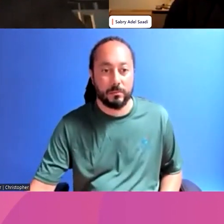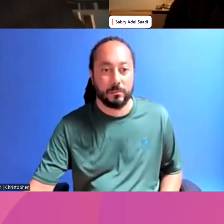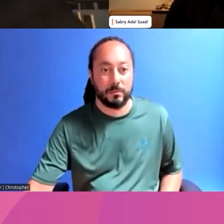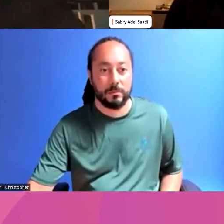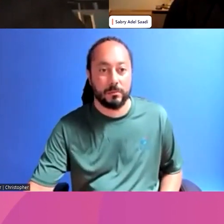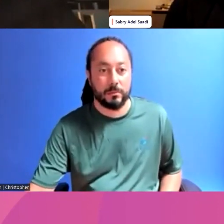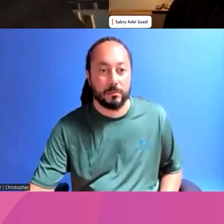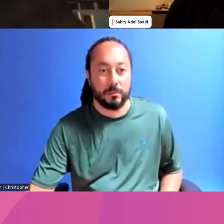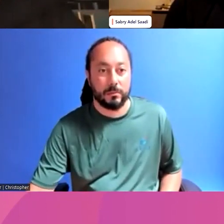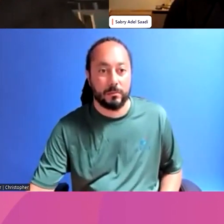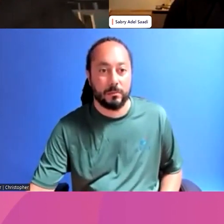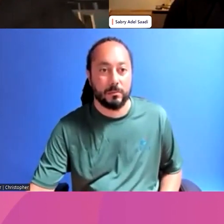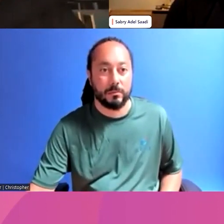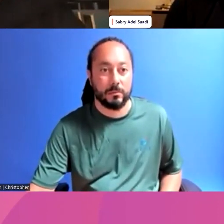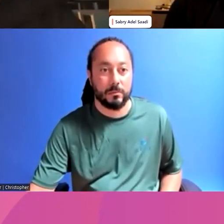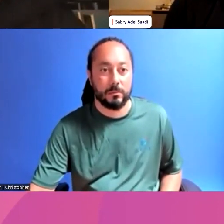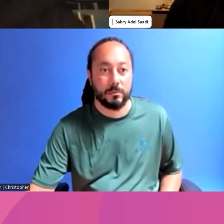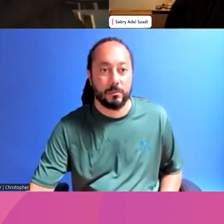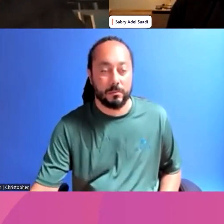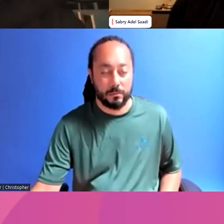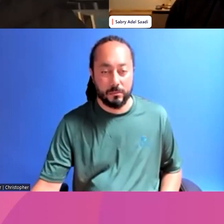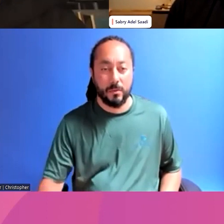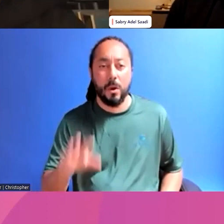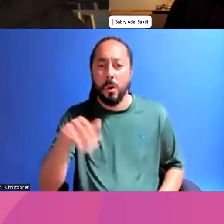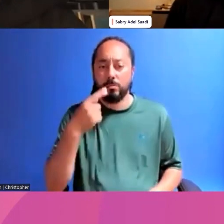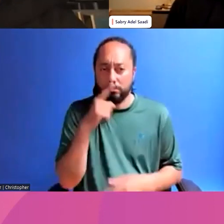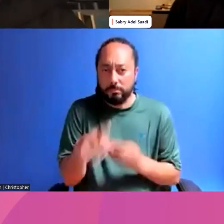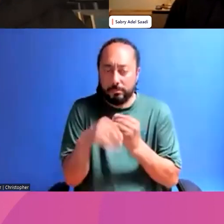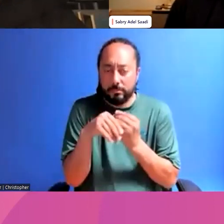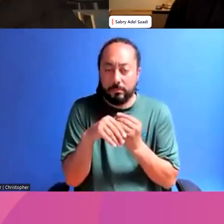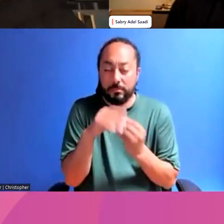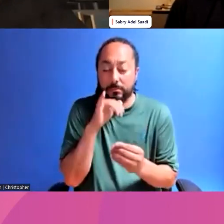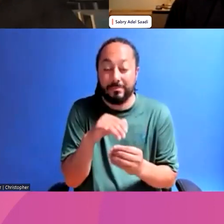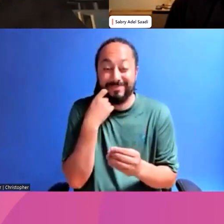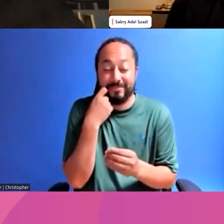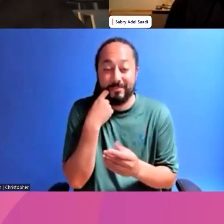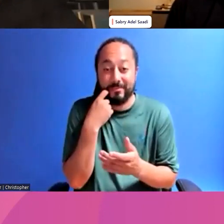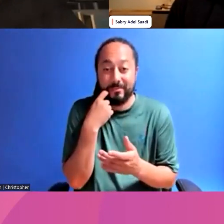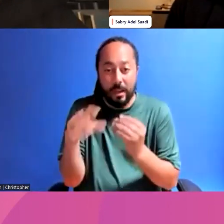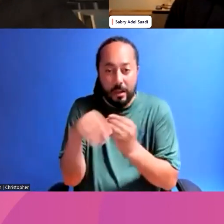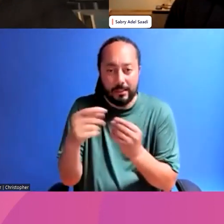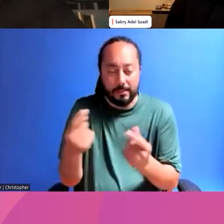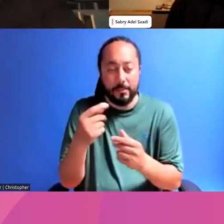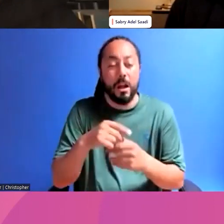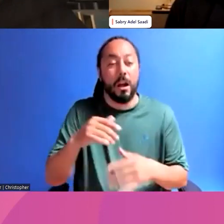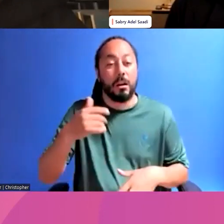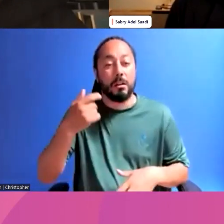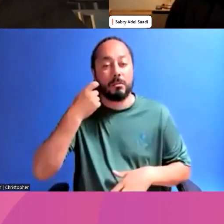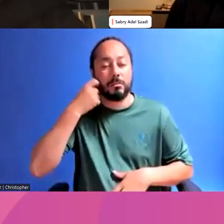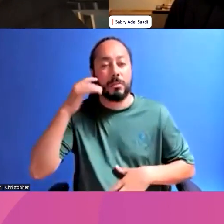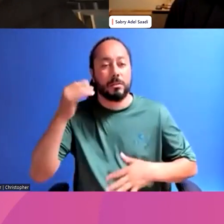point. So recently, there was a webinar about Indigenous practices, or